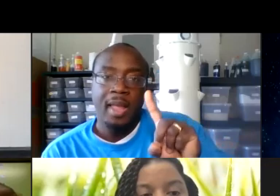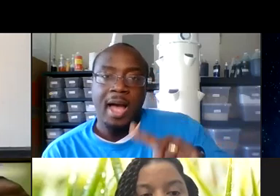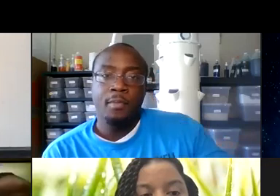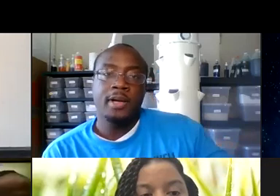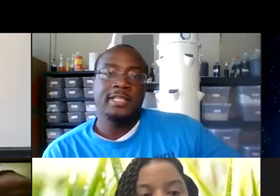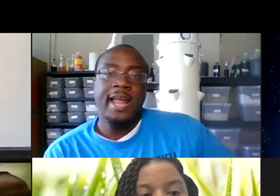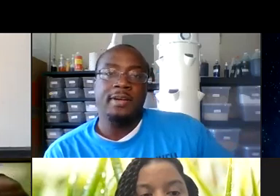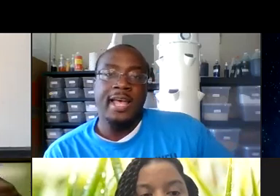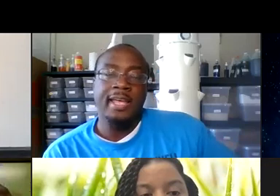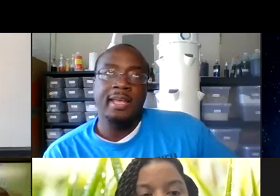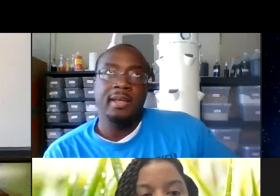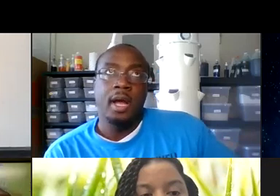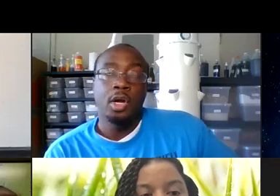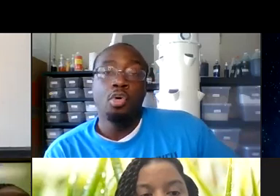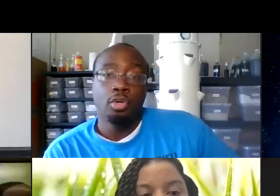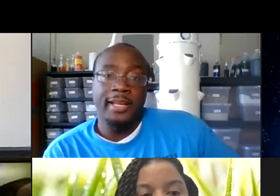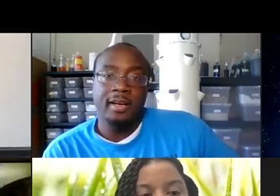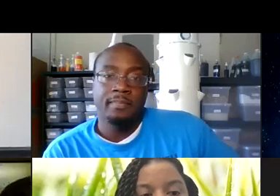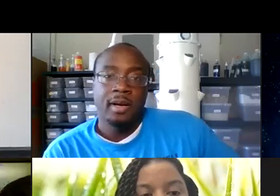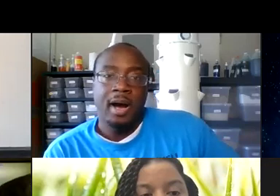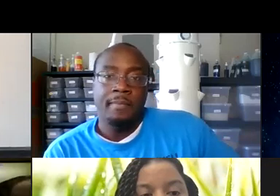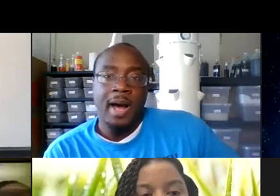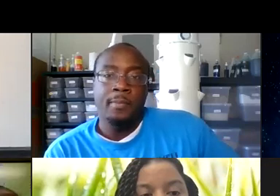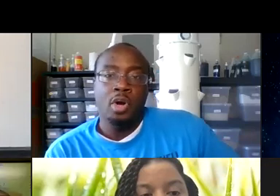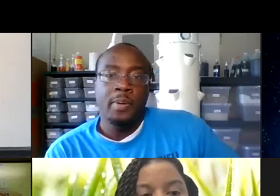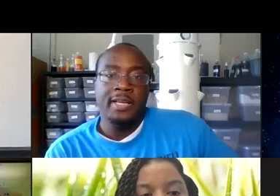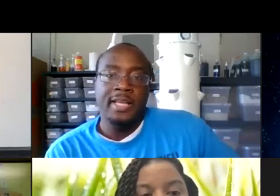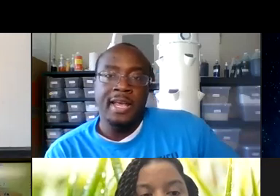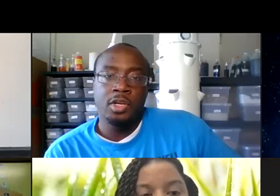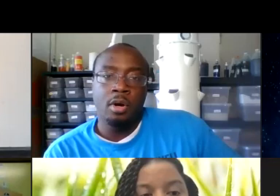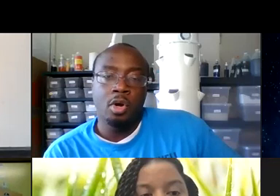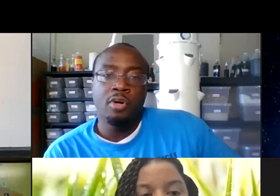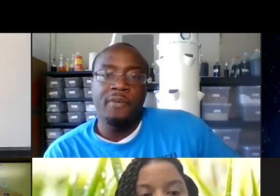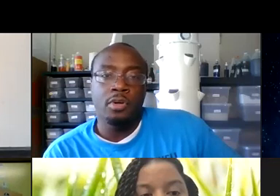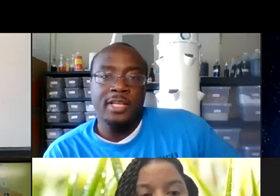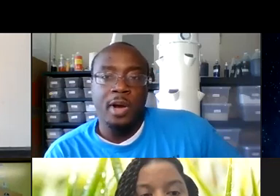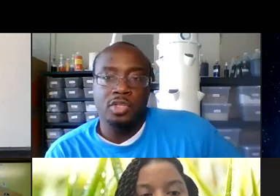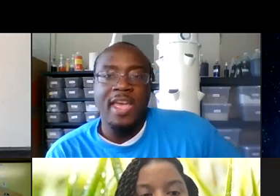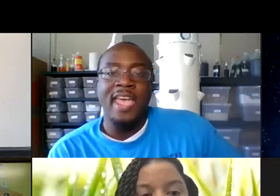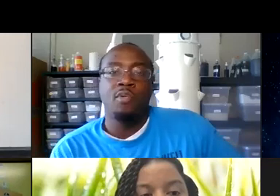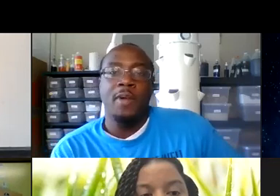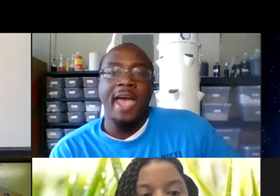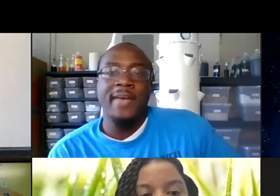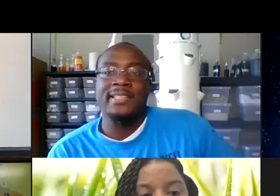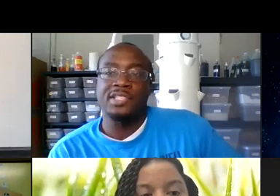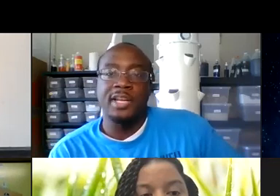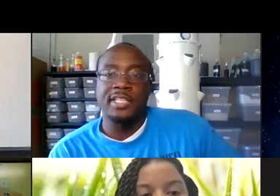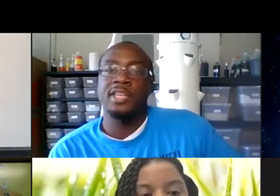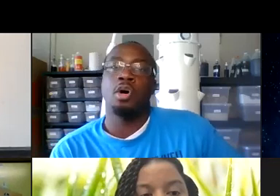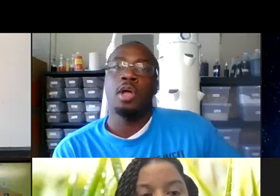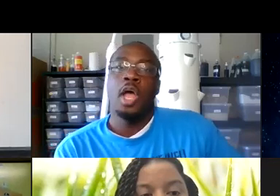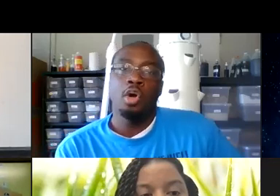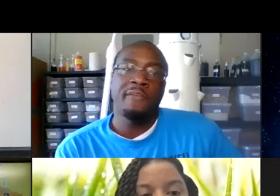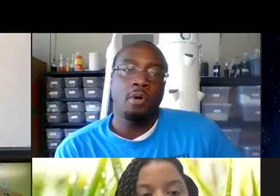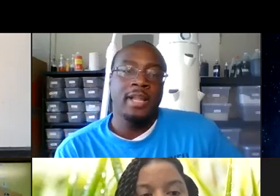link. I'm going to send out a Google link. I'm going to put this in your Google folder as well. So everyone will have access to this